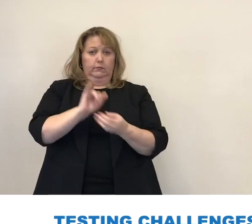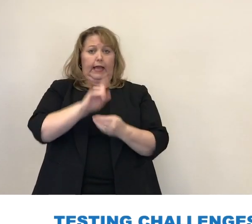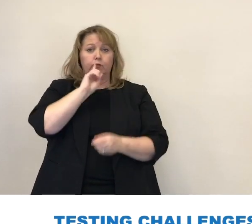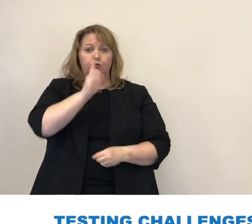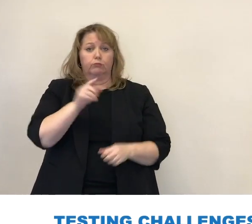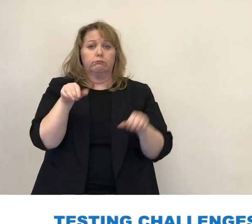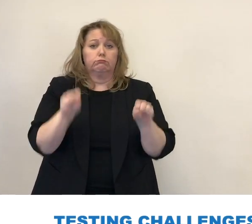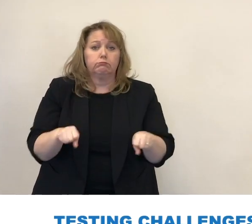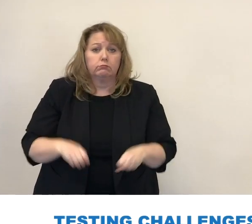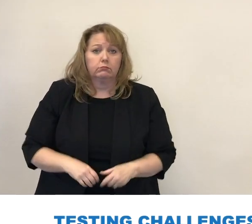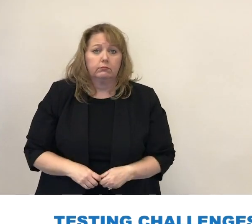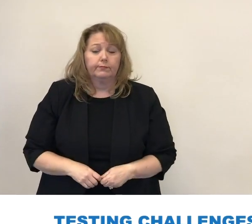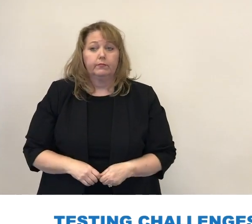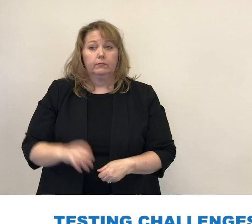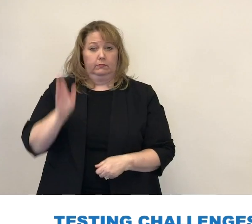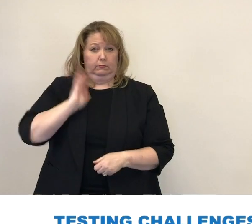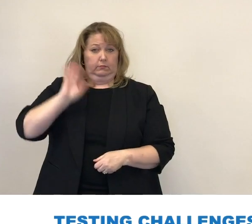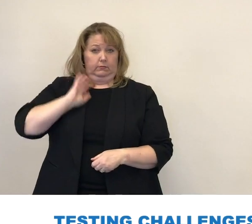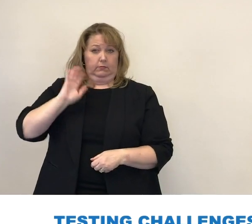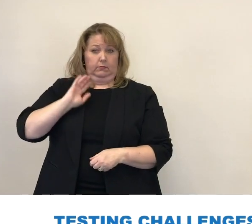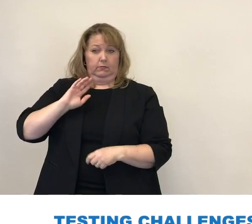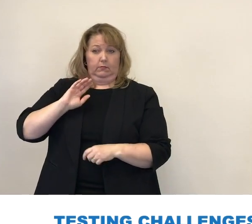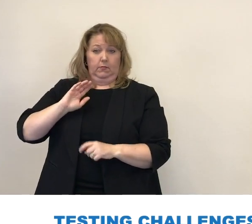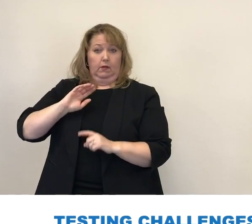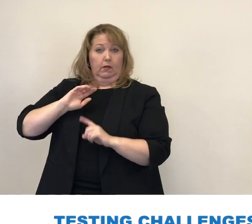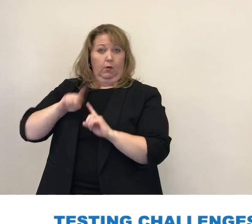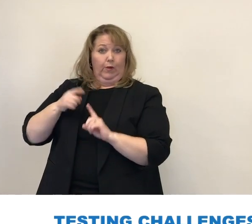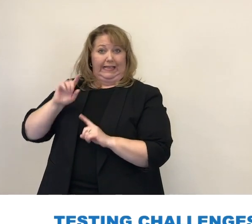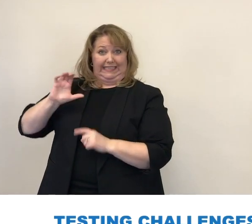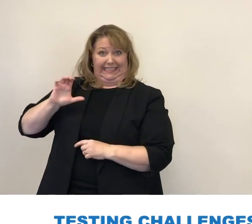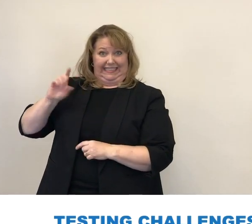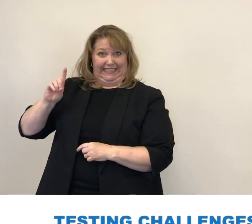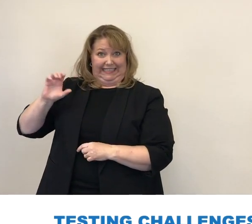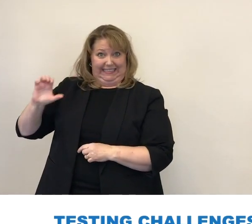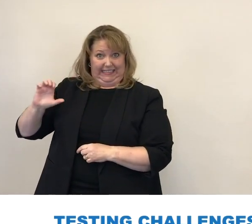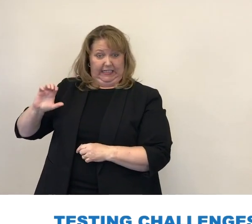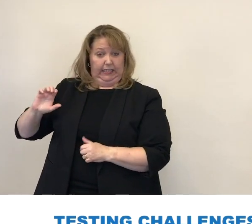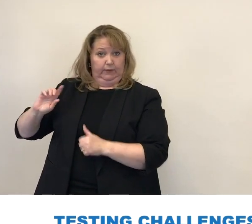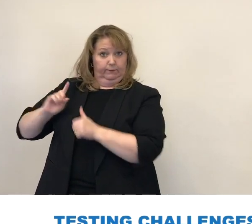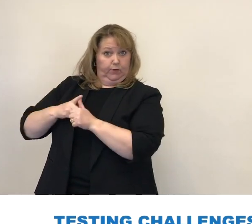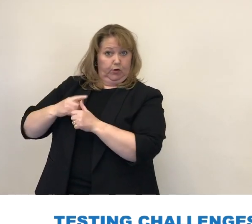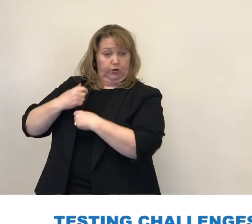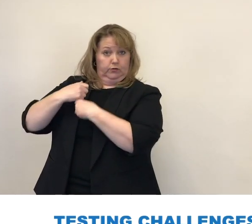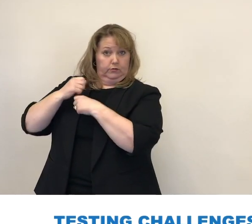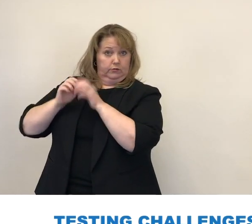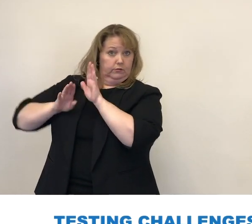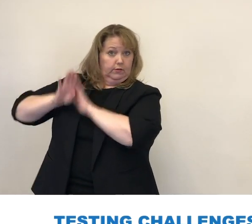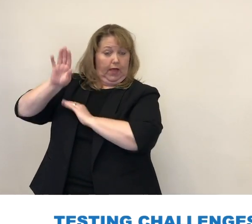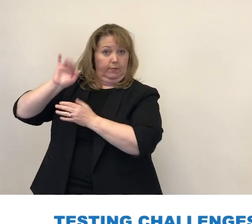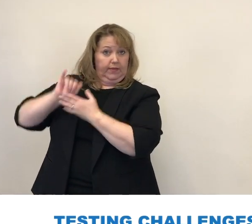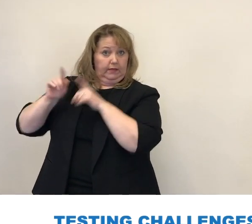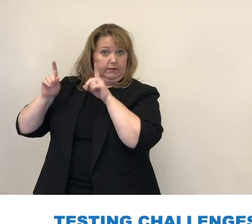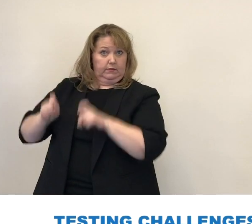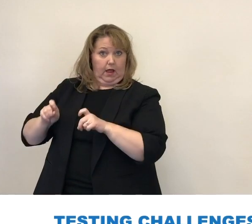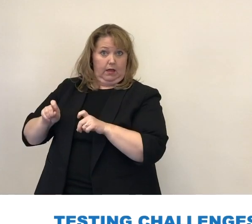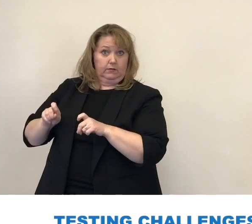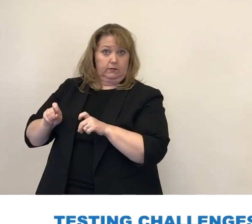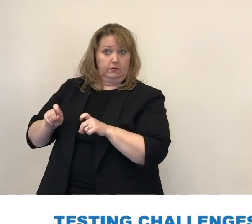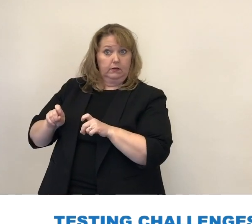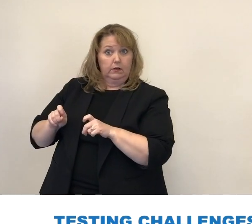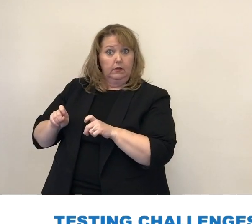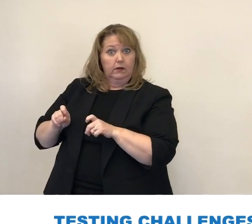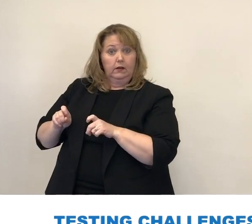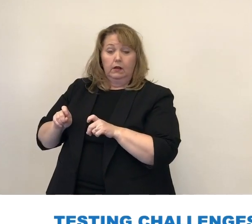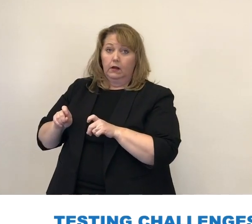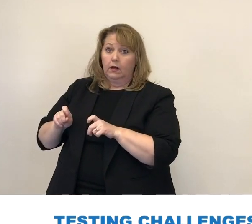first made this test, and before I talk about those challenges, I actually want to extend appreciation to the CDC because they had this test up and